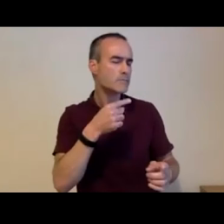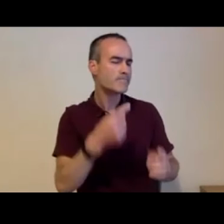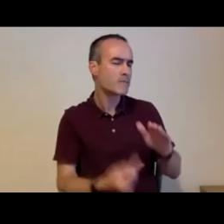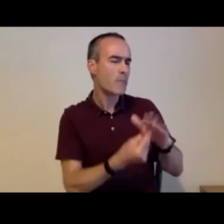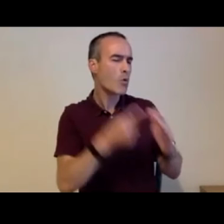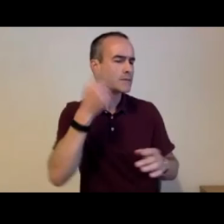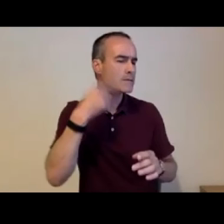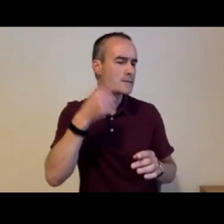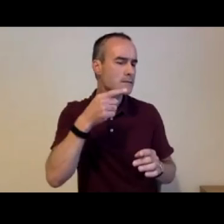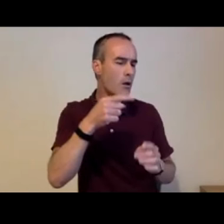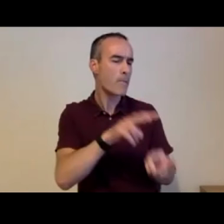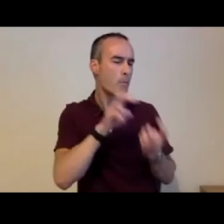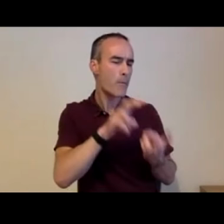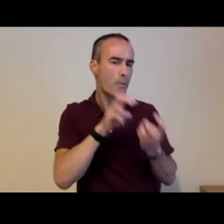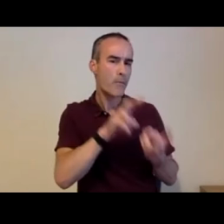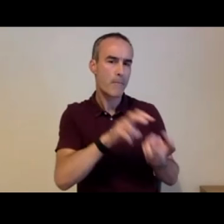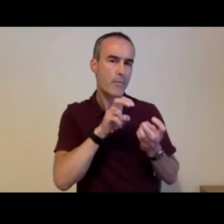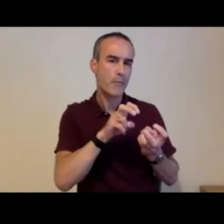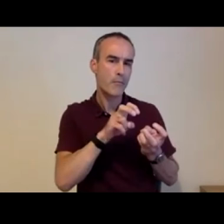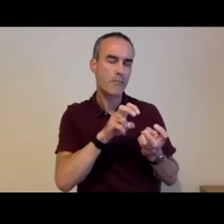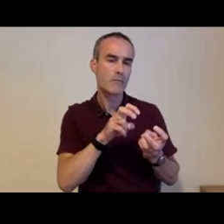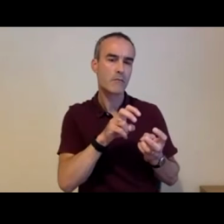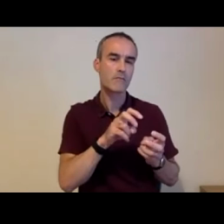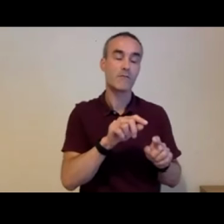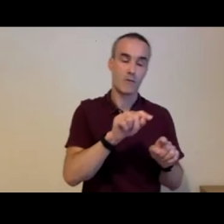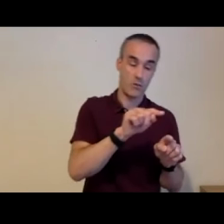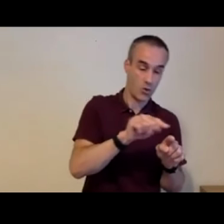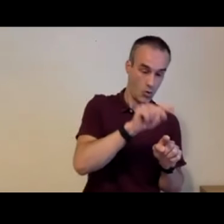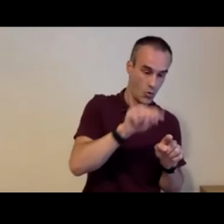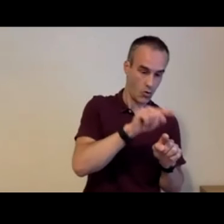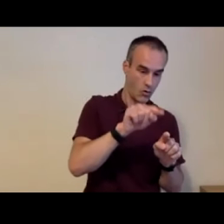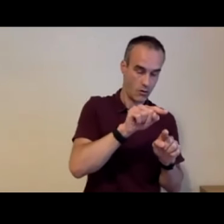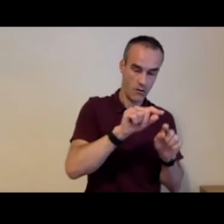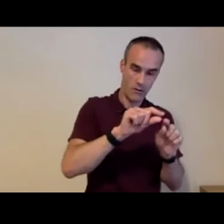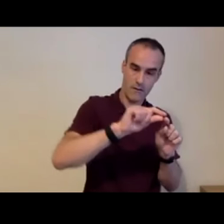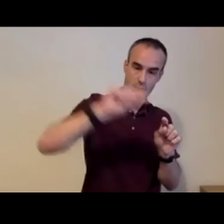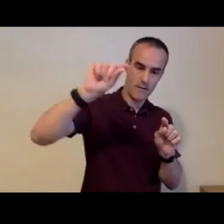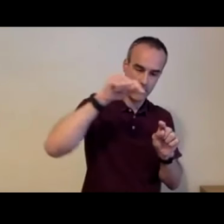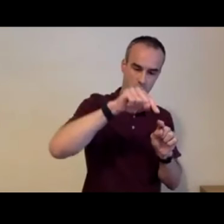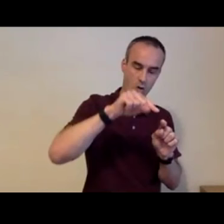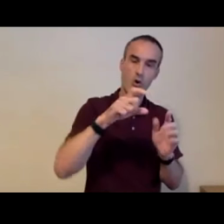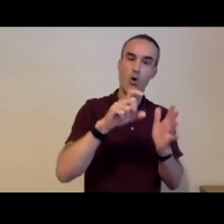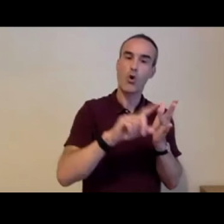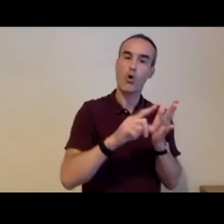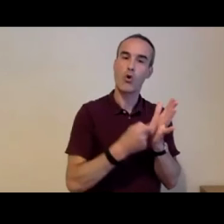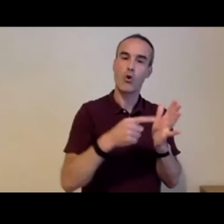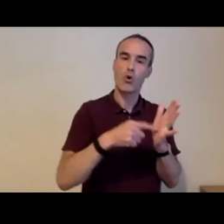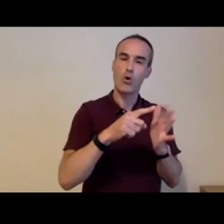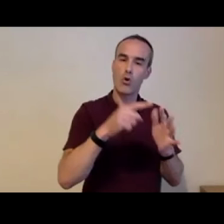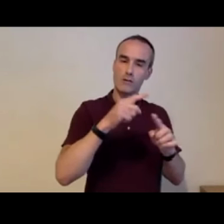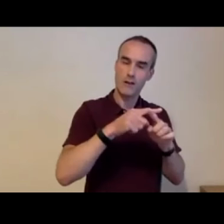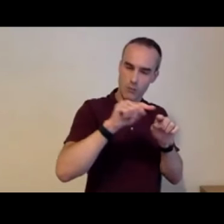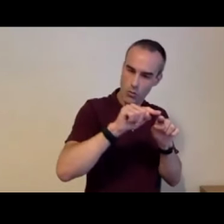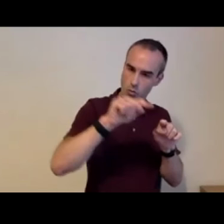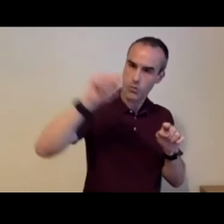various junction points between the cochlea and the cortex. That efferent system, that downward